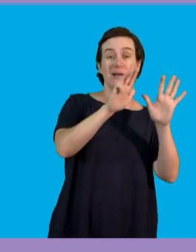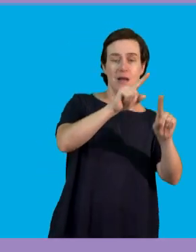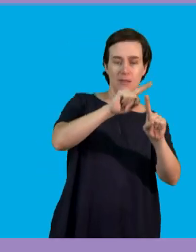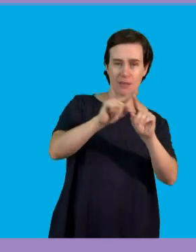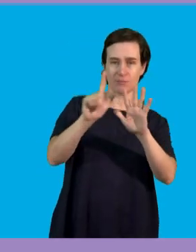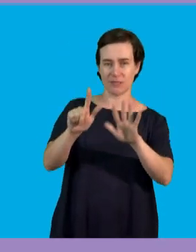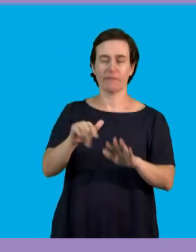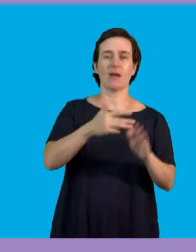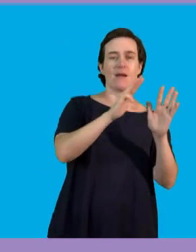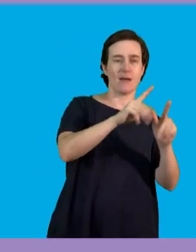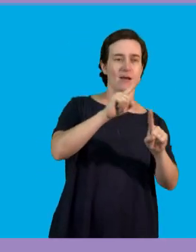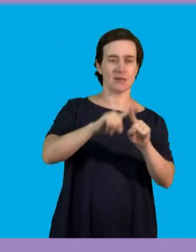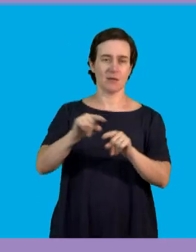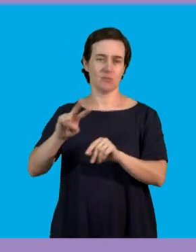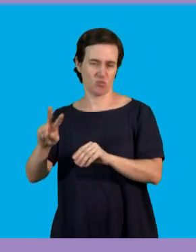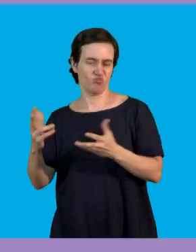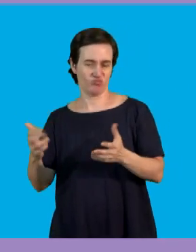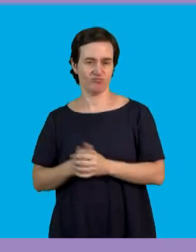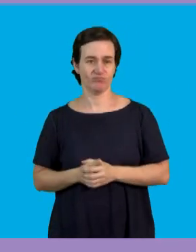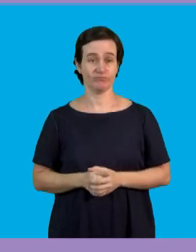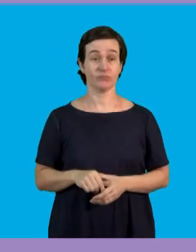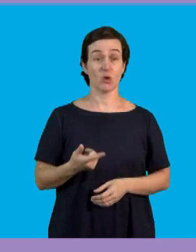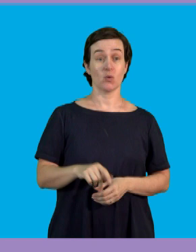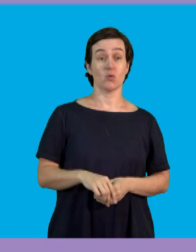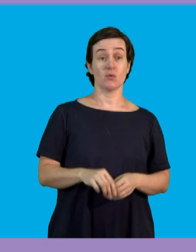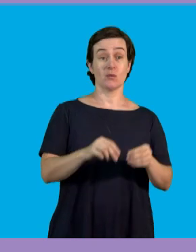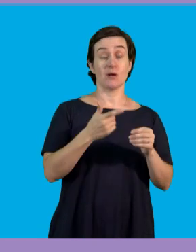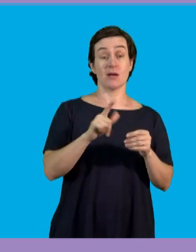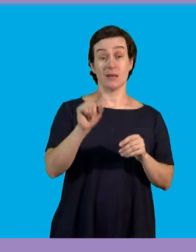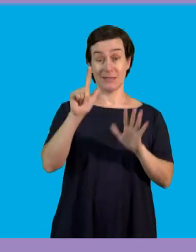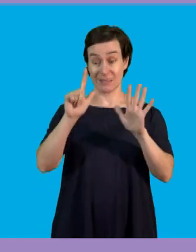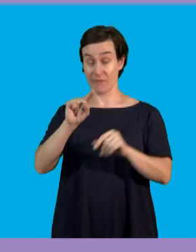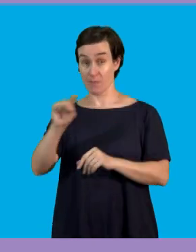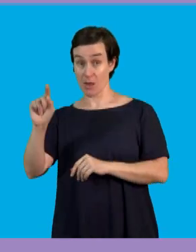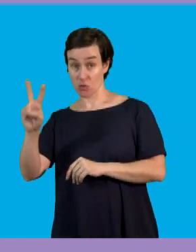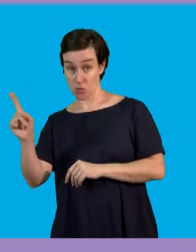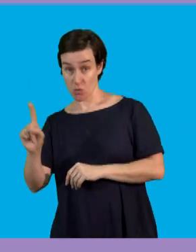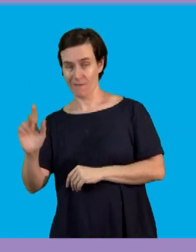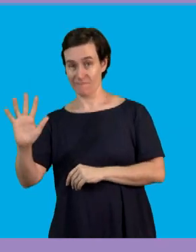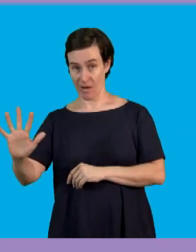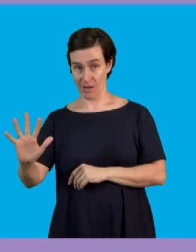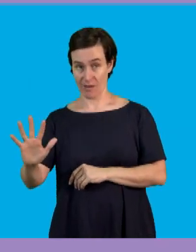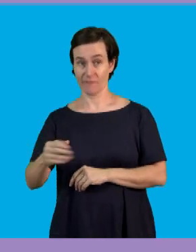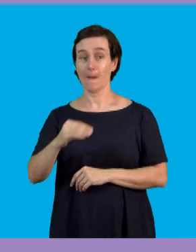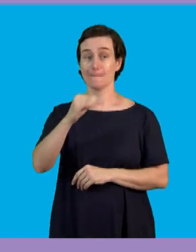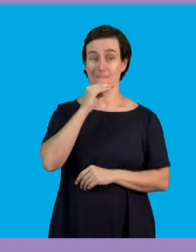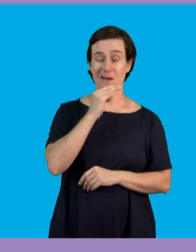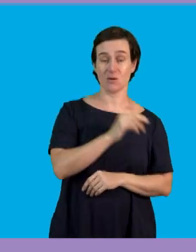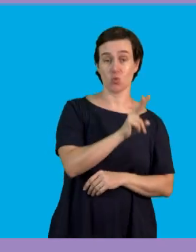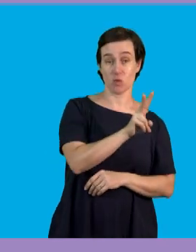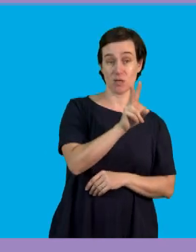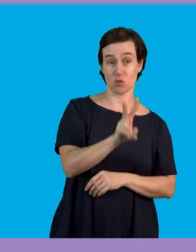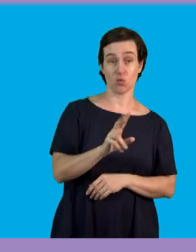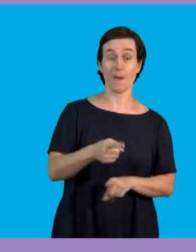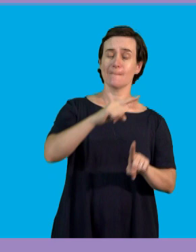that we have learned. So 7 minus 2 is 5. That is going to give us 22